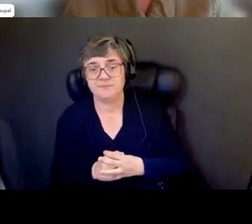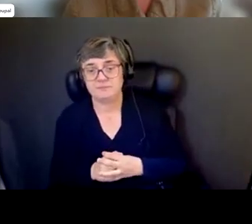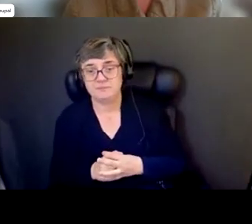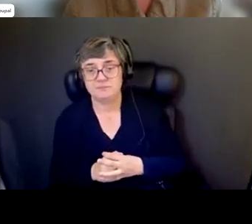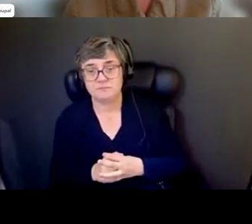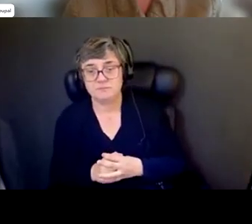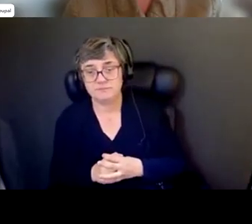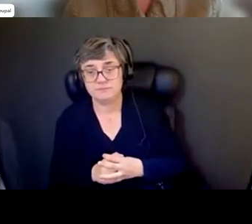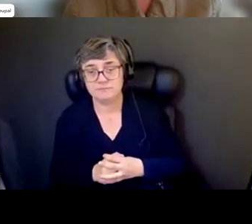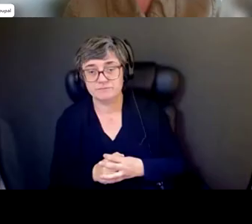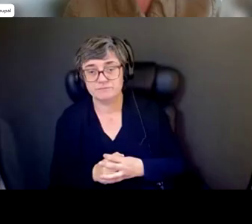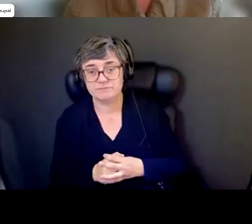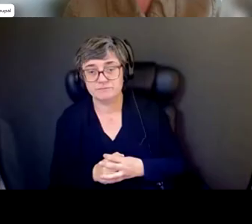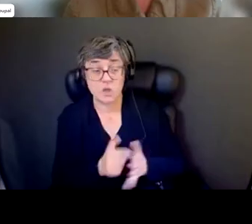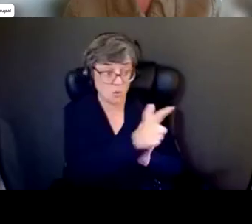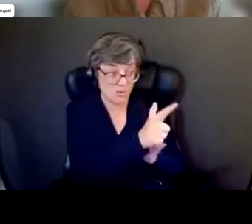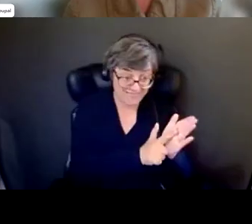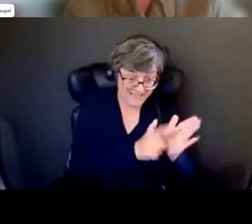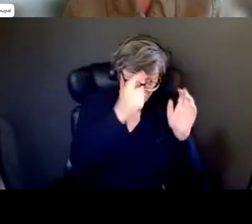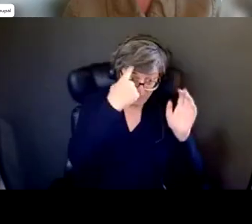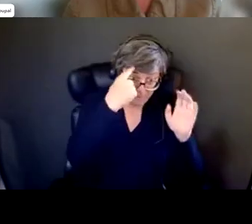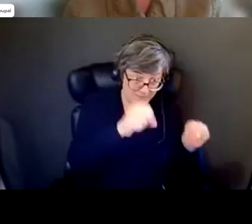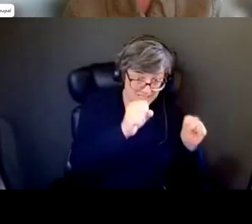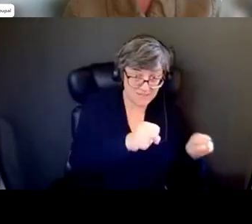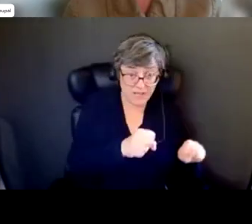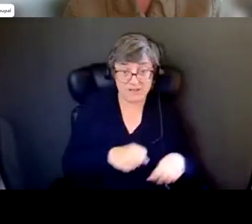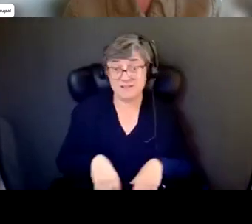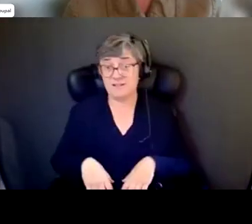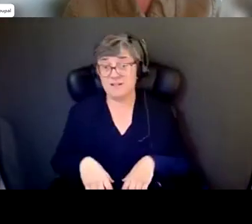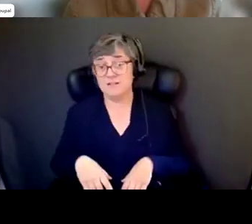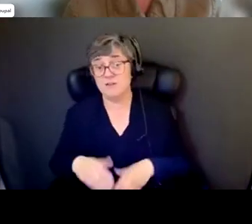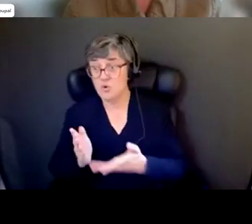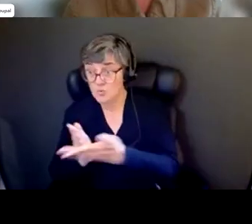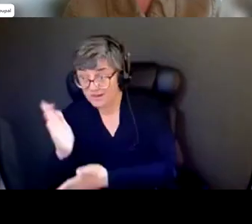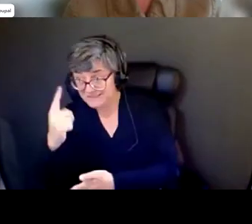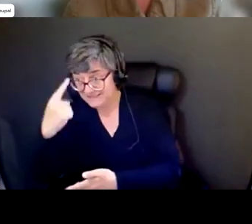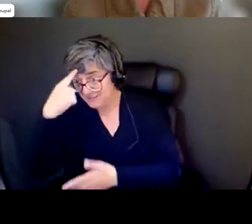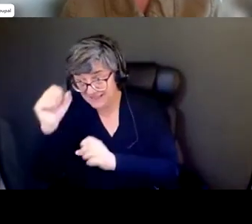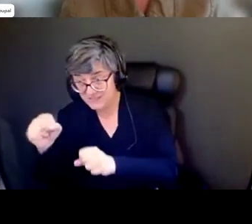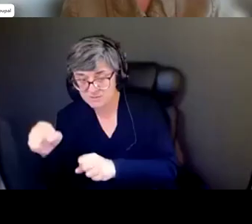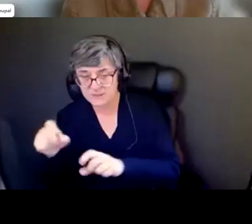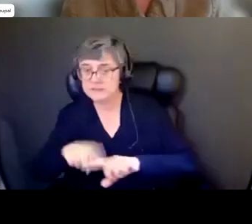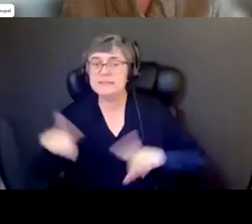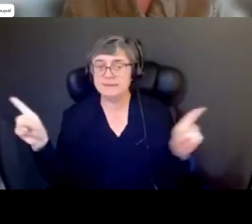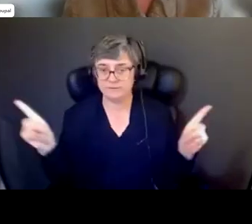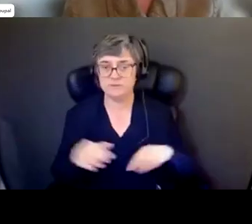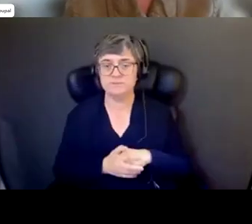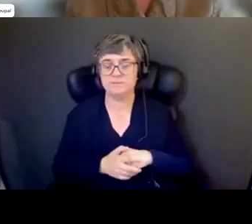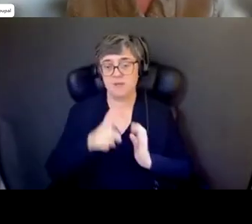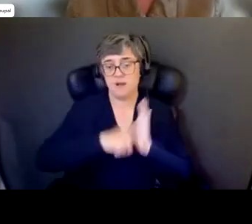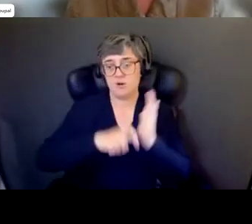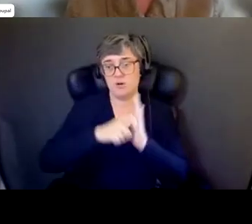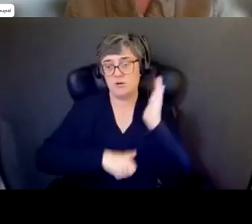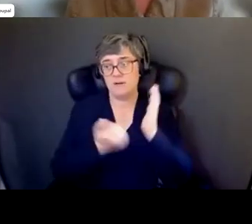in all circumstances of life. It has the Article 16 on freedom